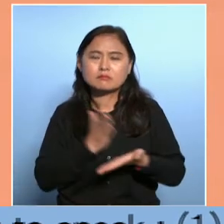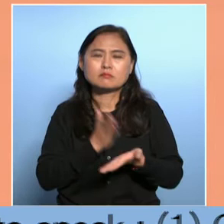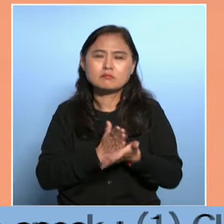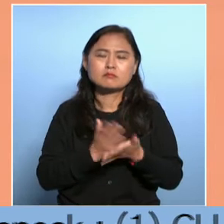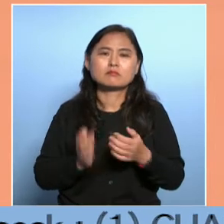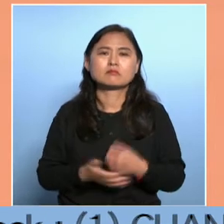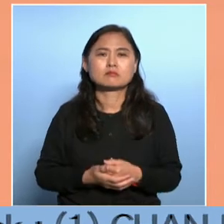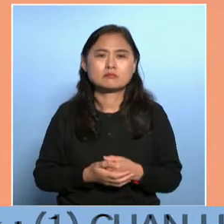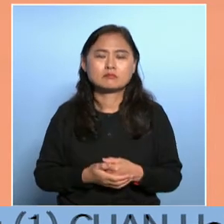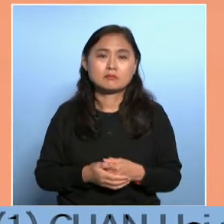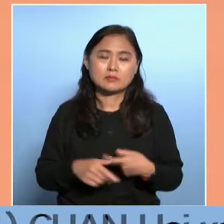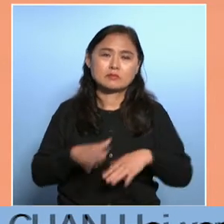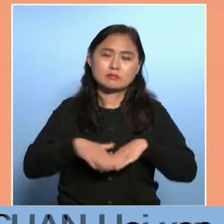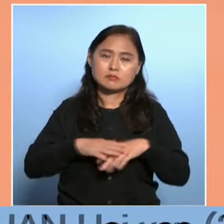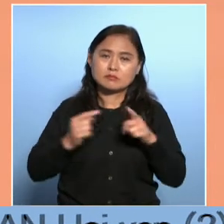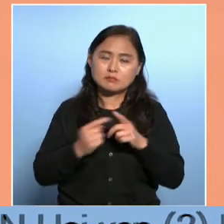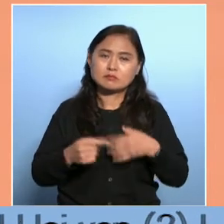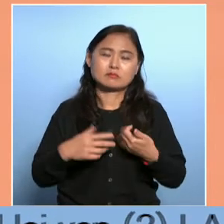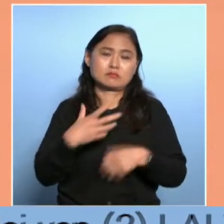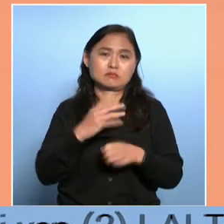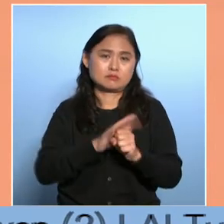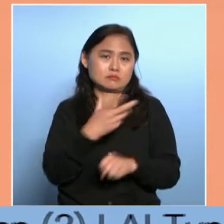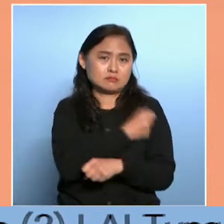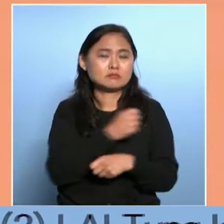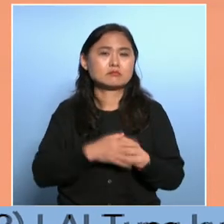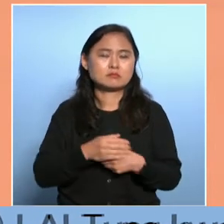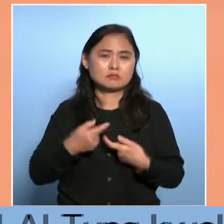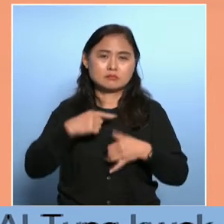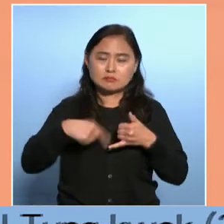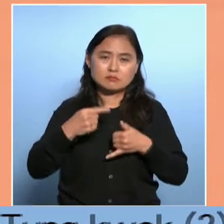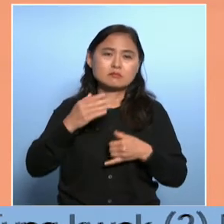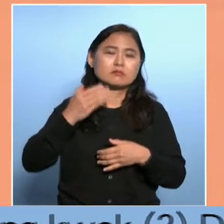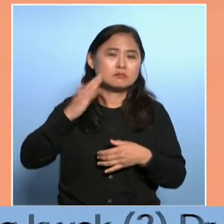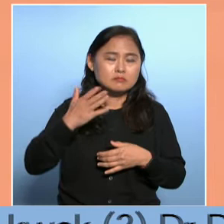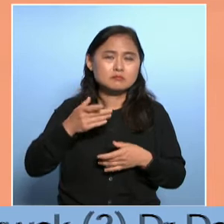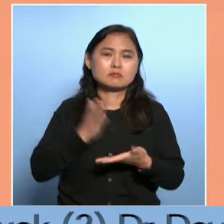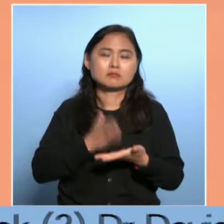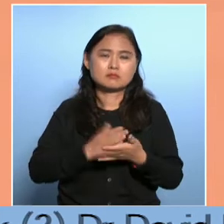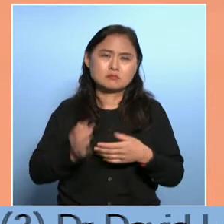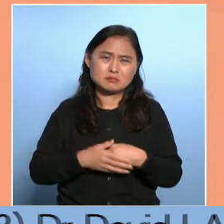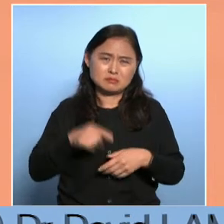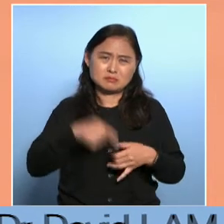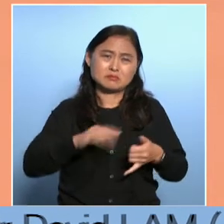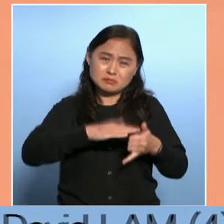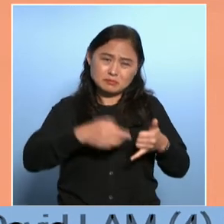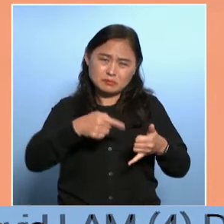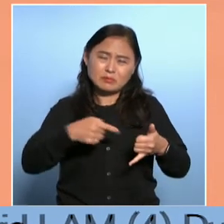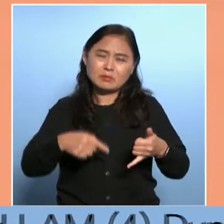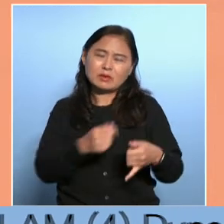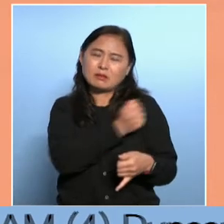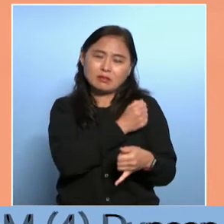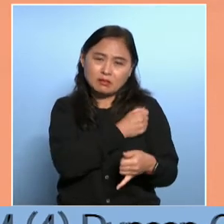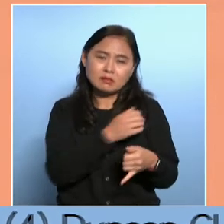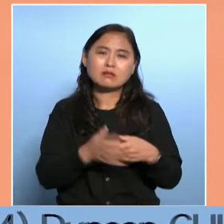different women and new mothers may have to consider different health considerations.